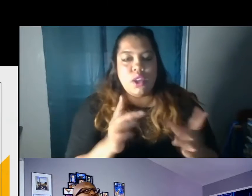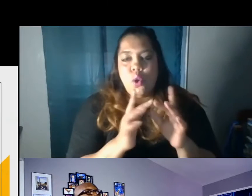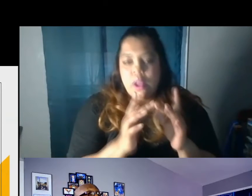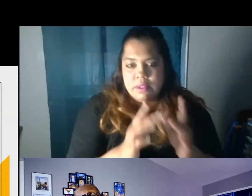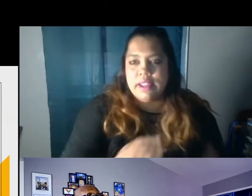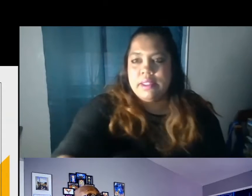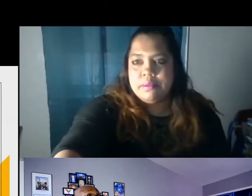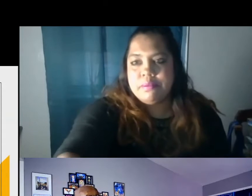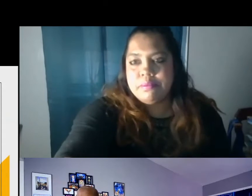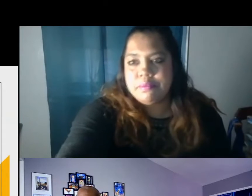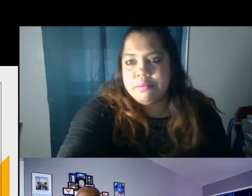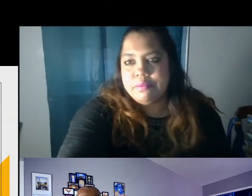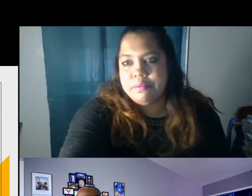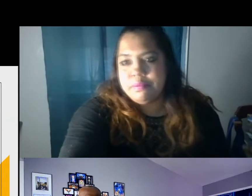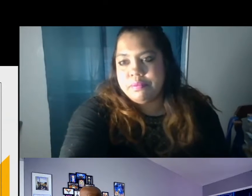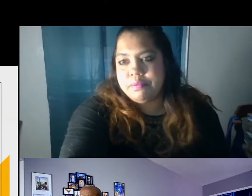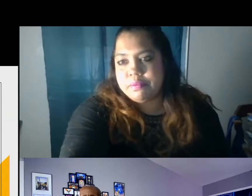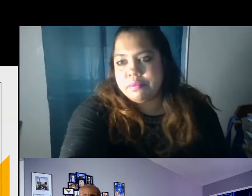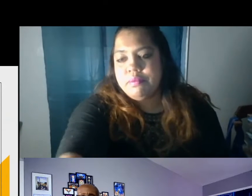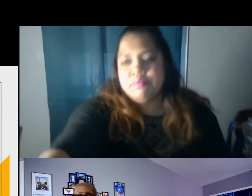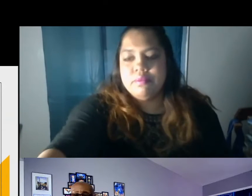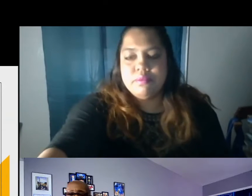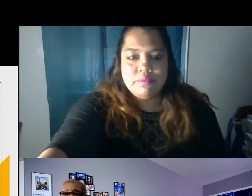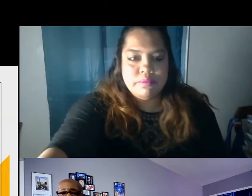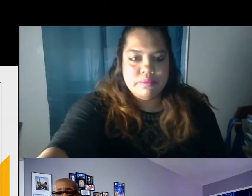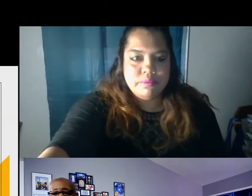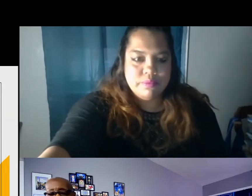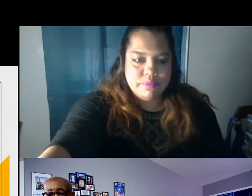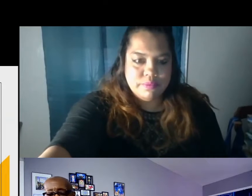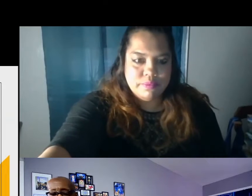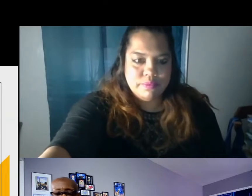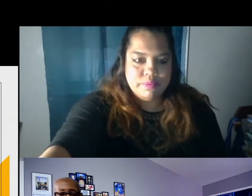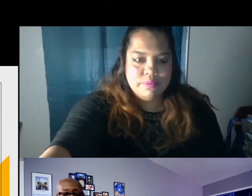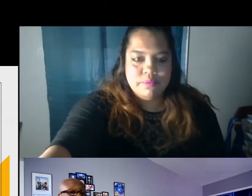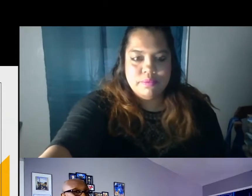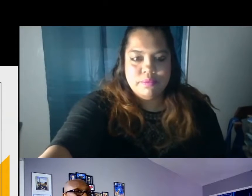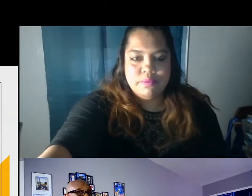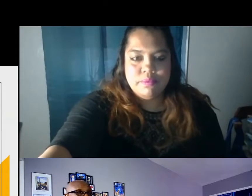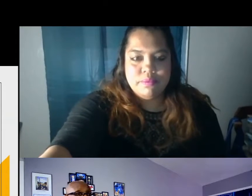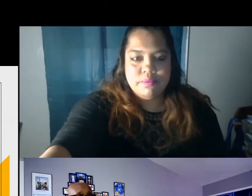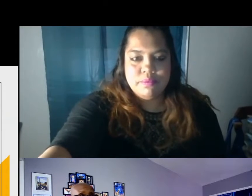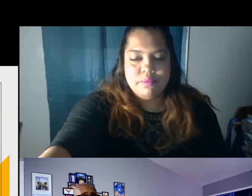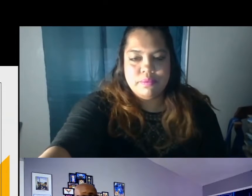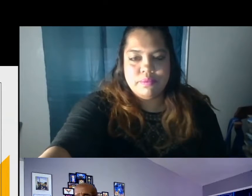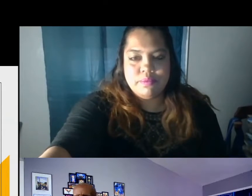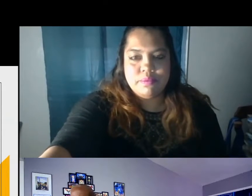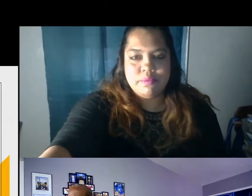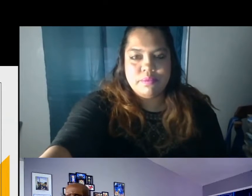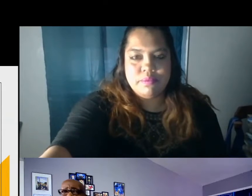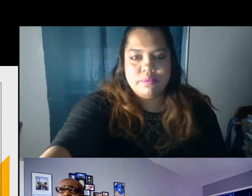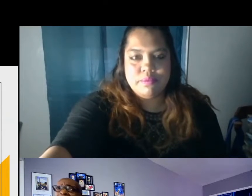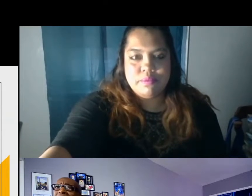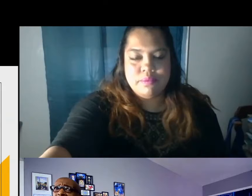Would you like to receive a daily text and voicemail from Reverend Dr. Ray and